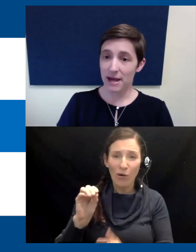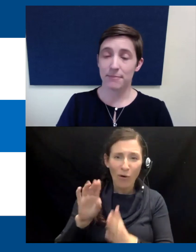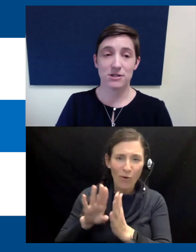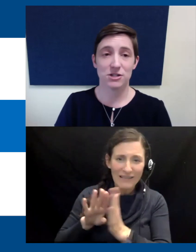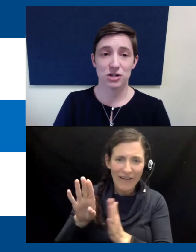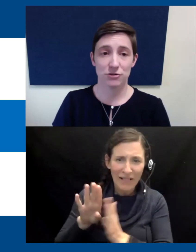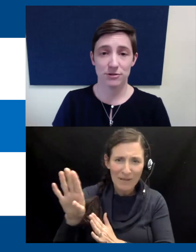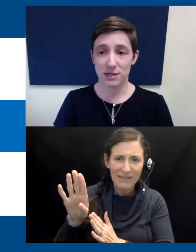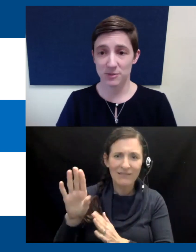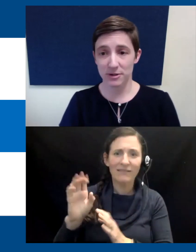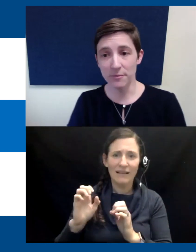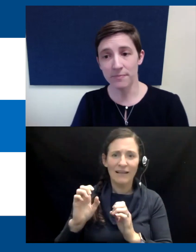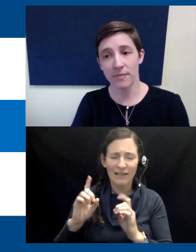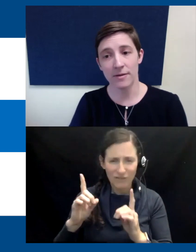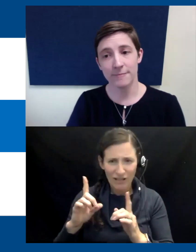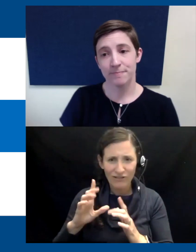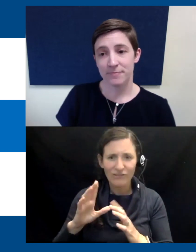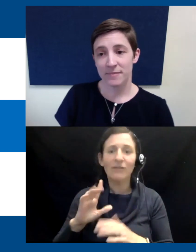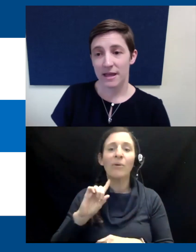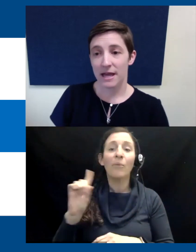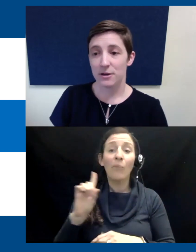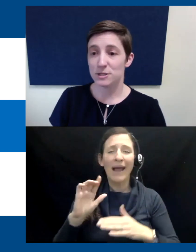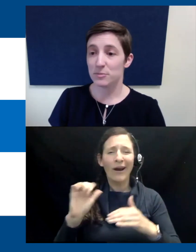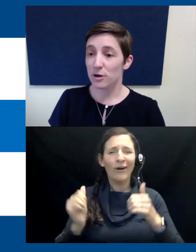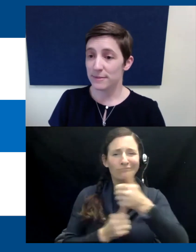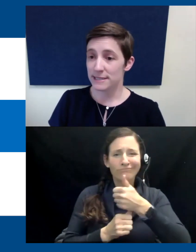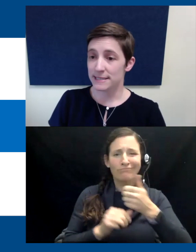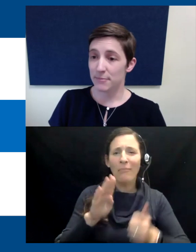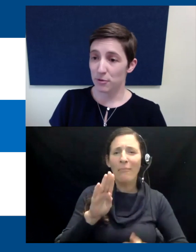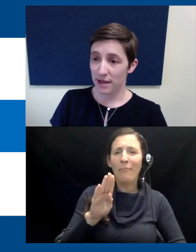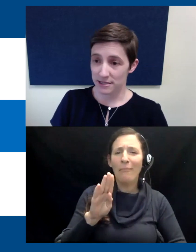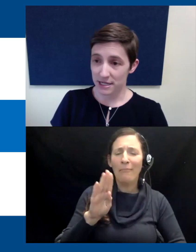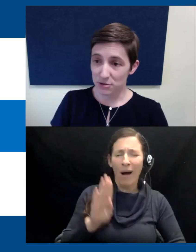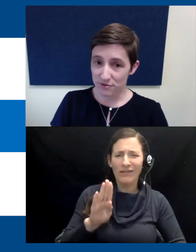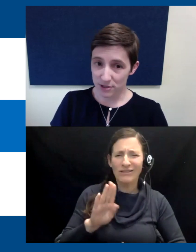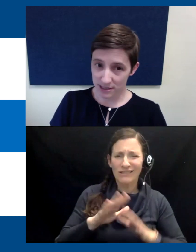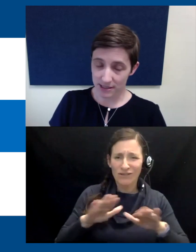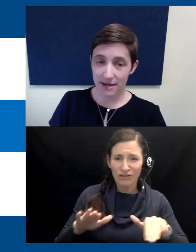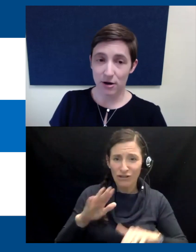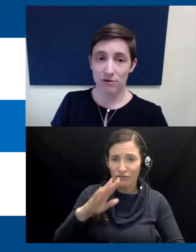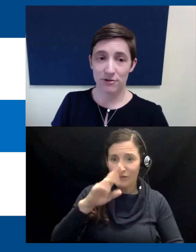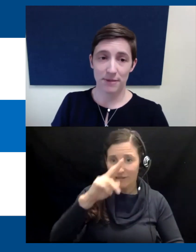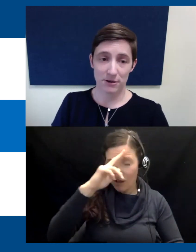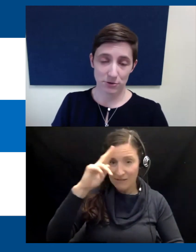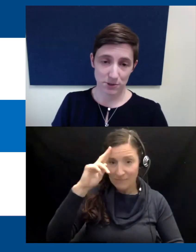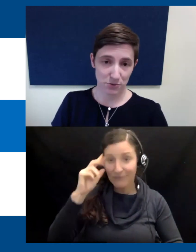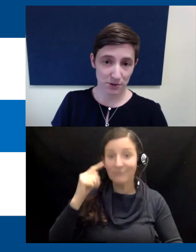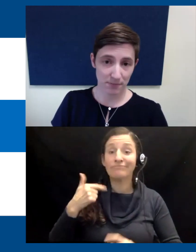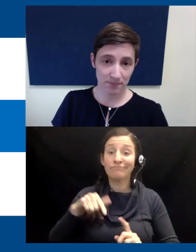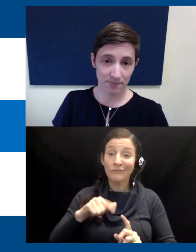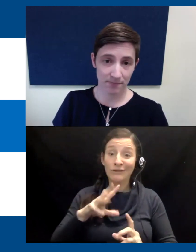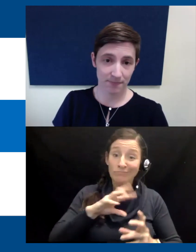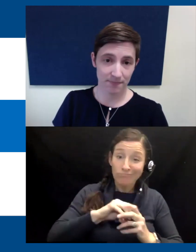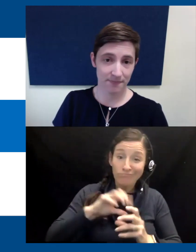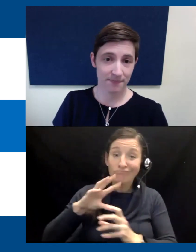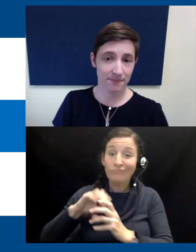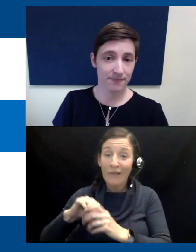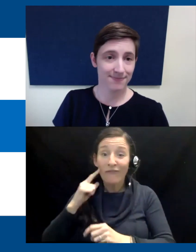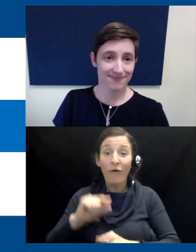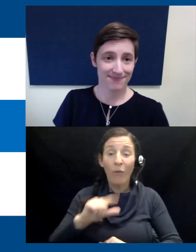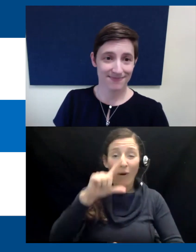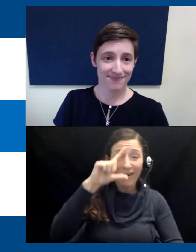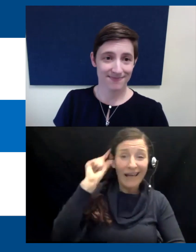program at Boston Children's Hospital, and holds appointments at both Gallaudet University and Harvard Medical School.